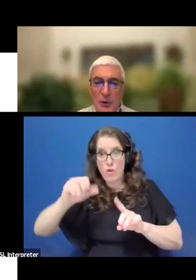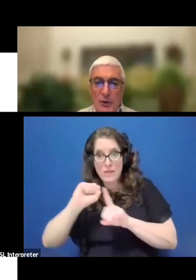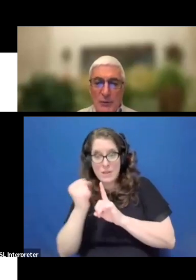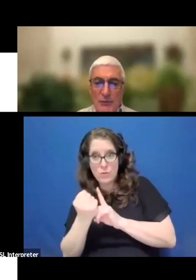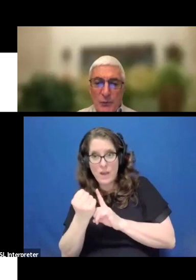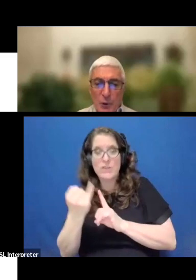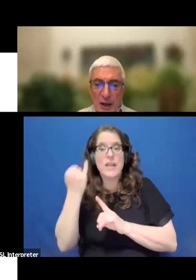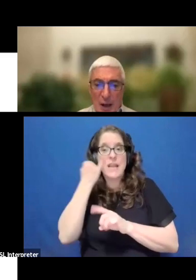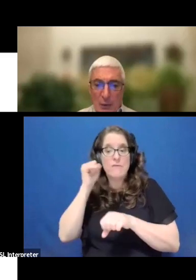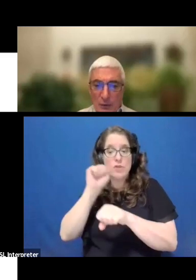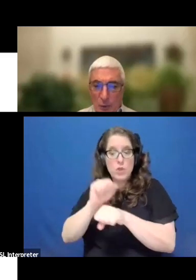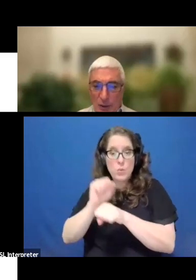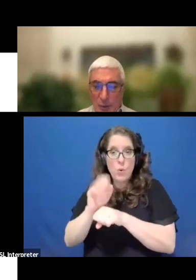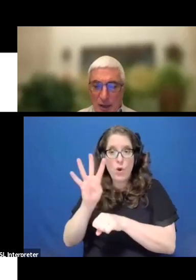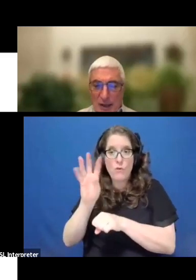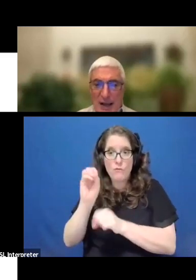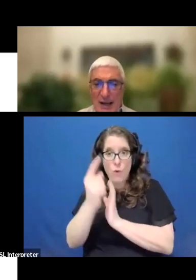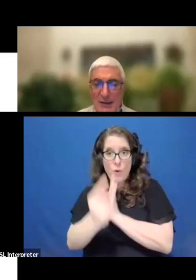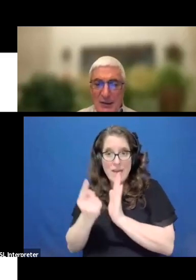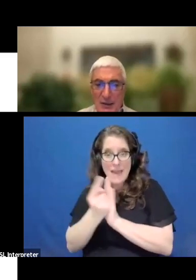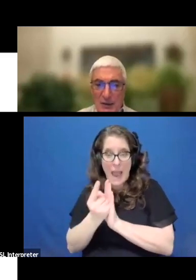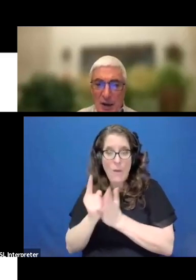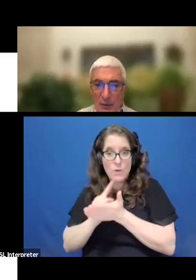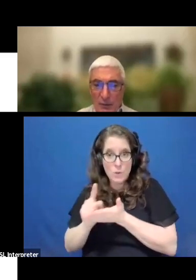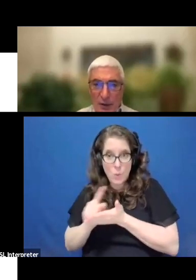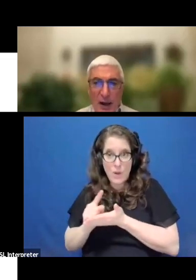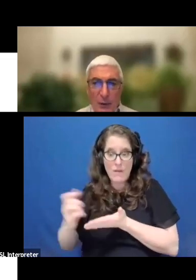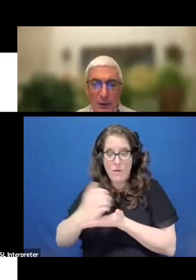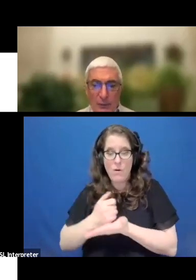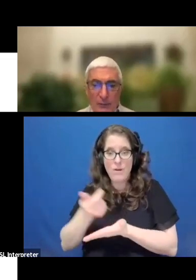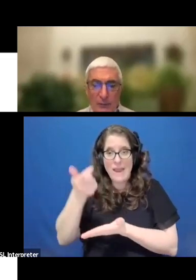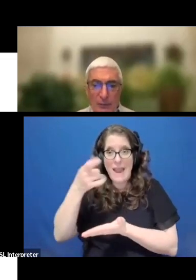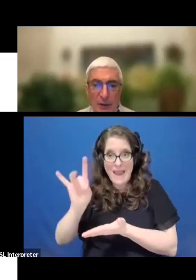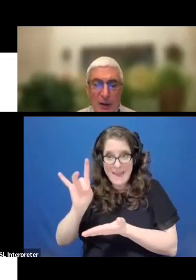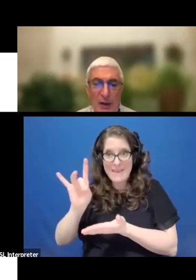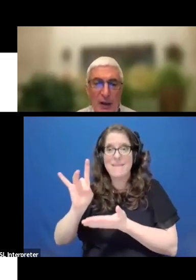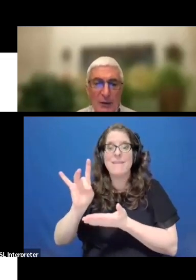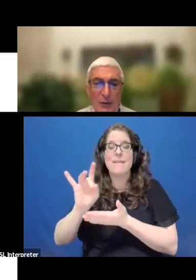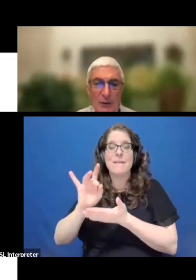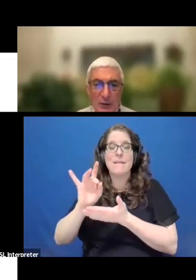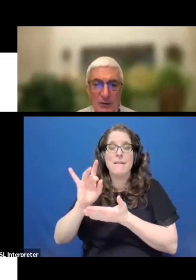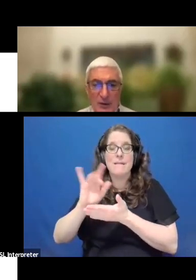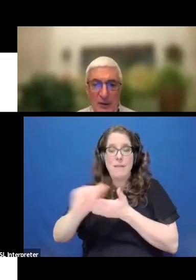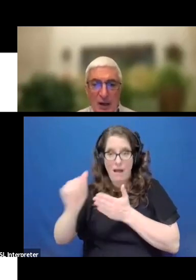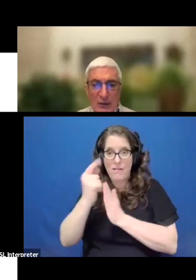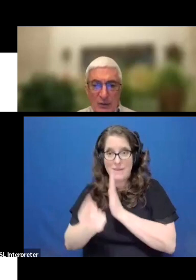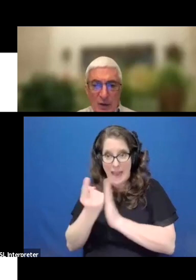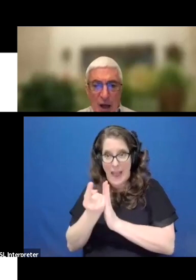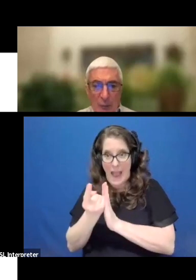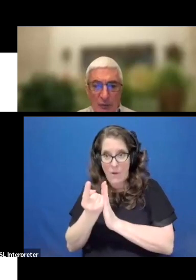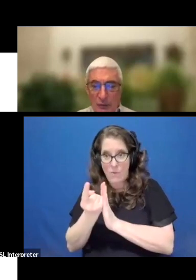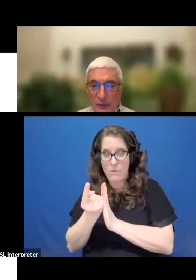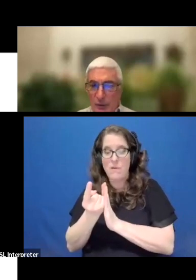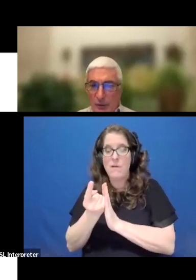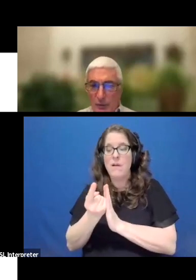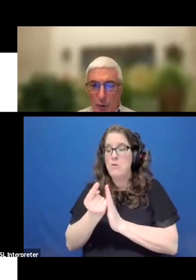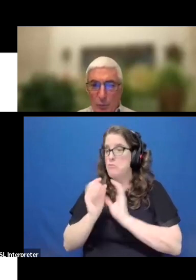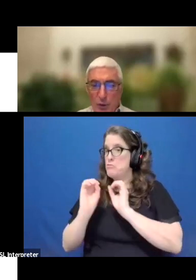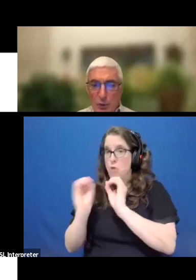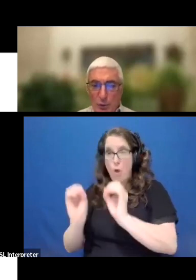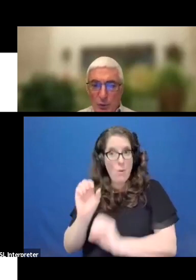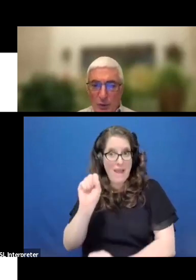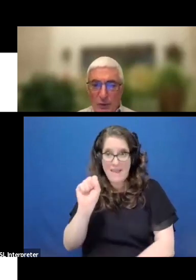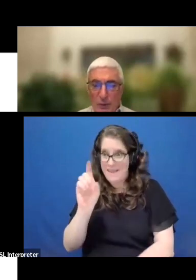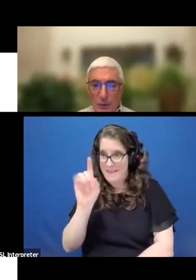she's working 40 hours a week, making $18 an hour, and her SSDI stops, you'll see there's